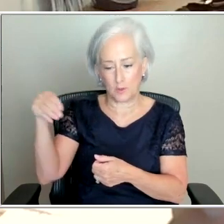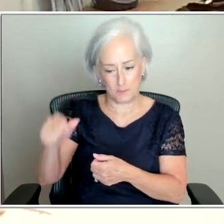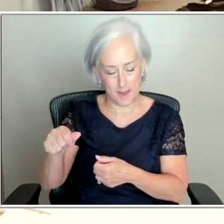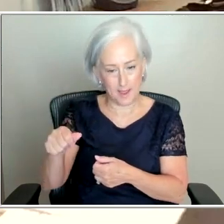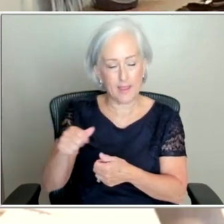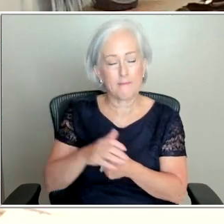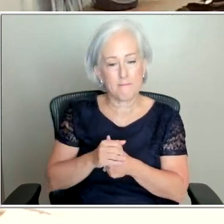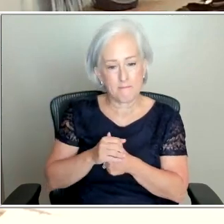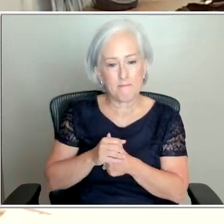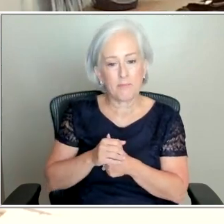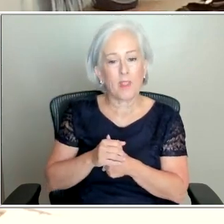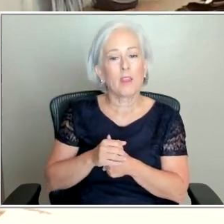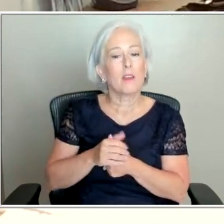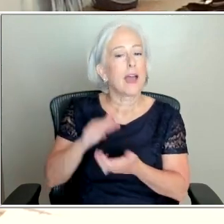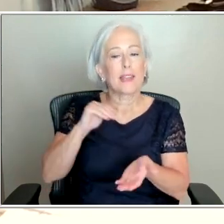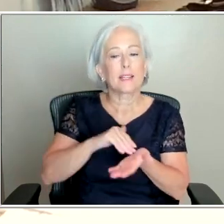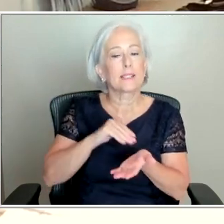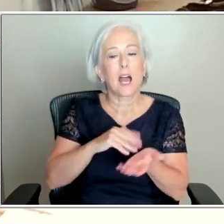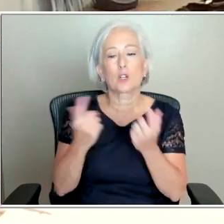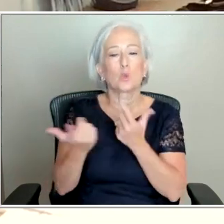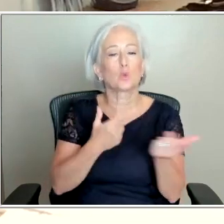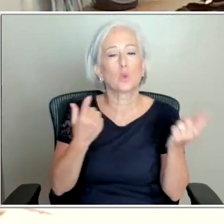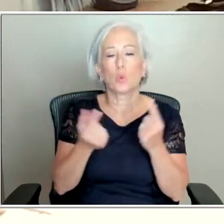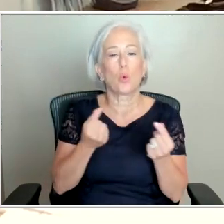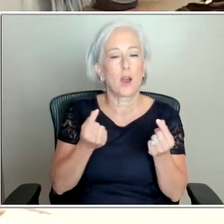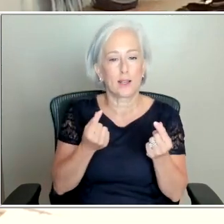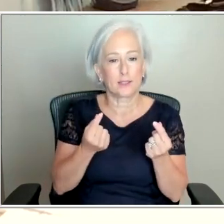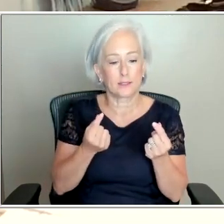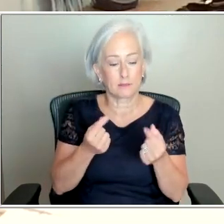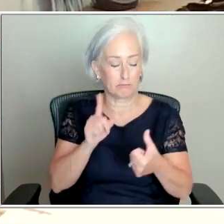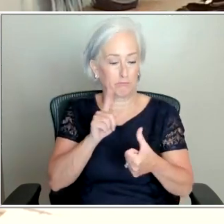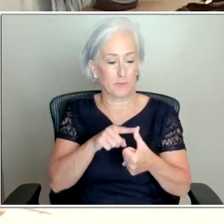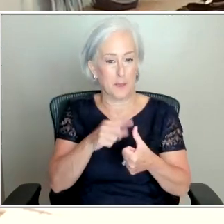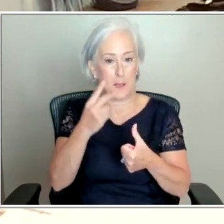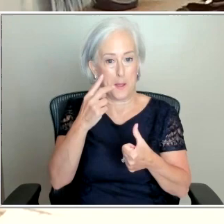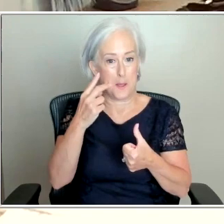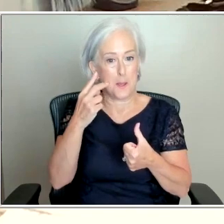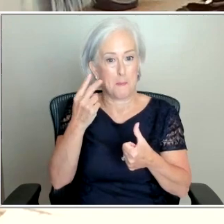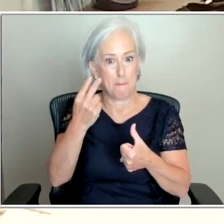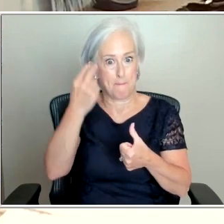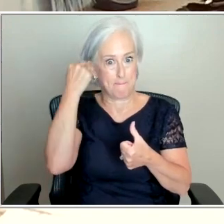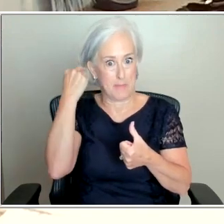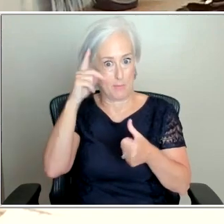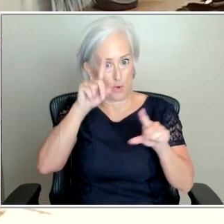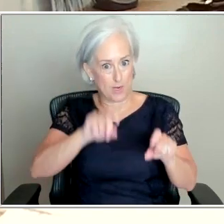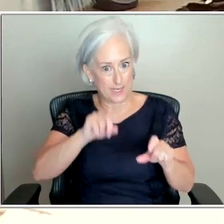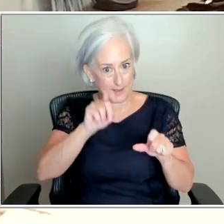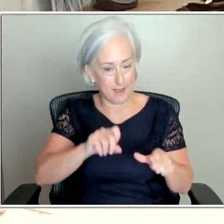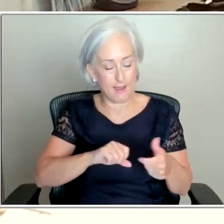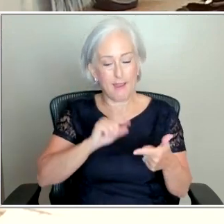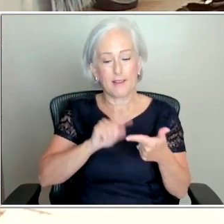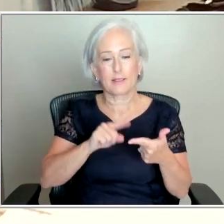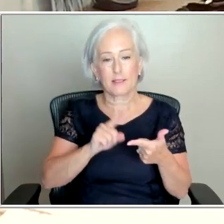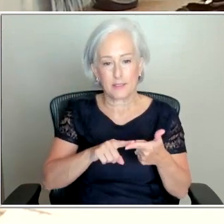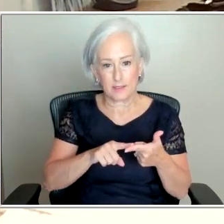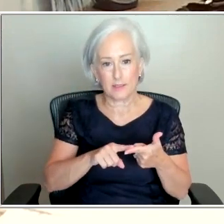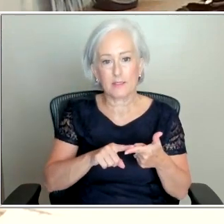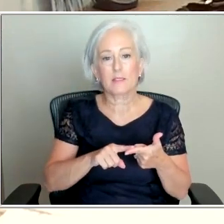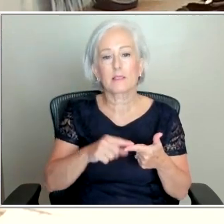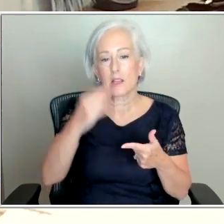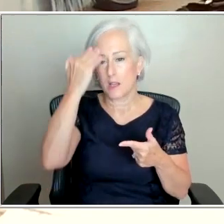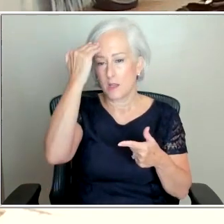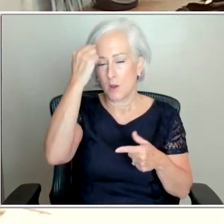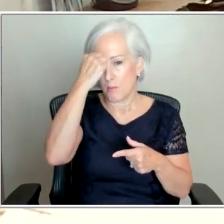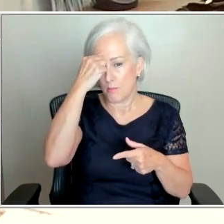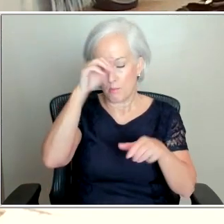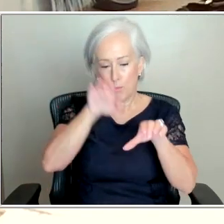What does a doctor do in that situation? You can do some memory testing, a brain scan to rule out common causes of